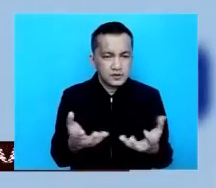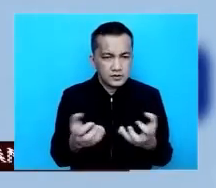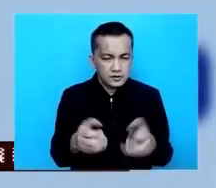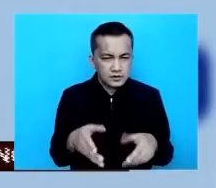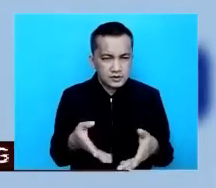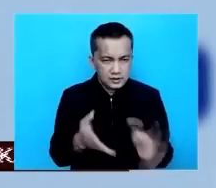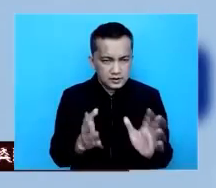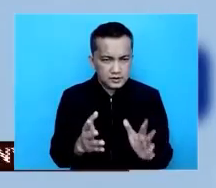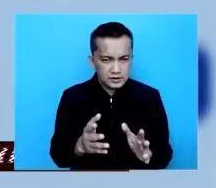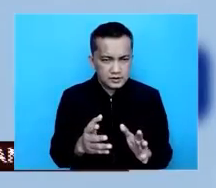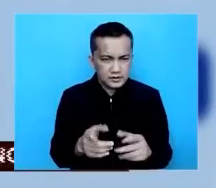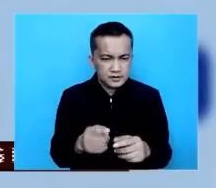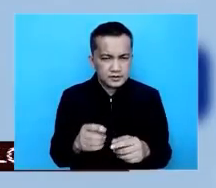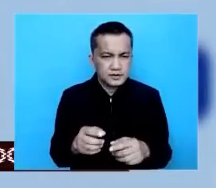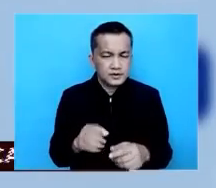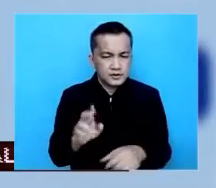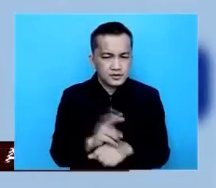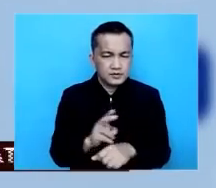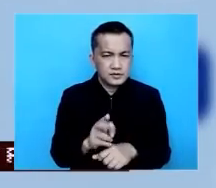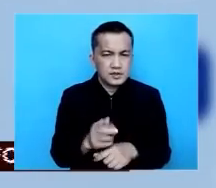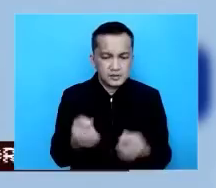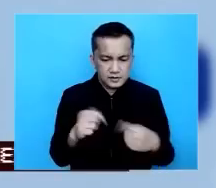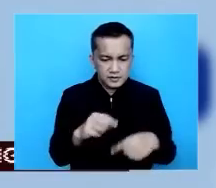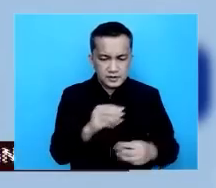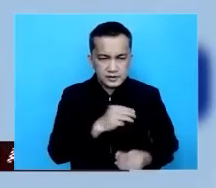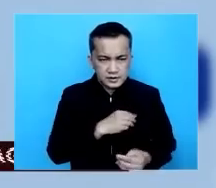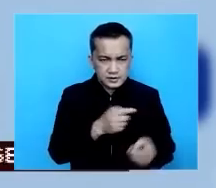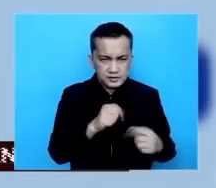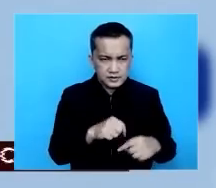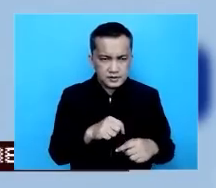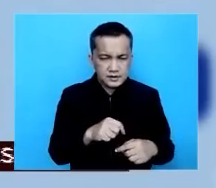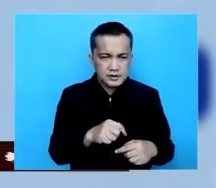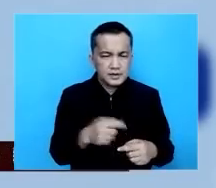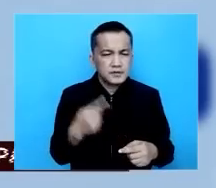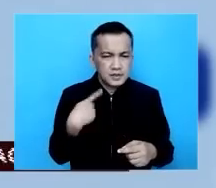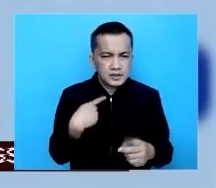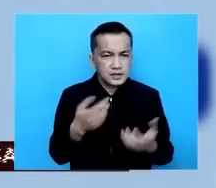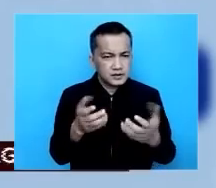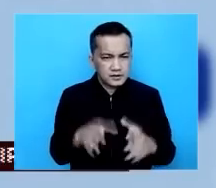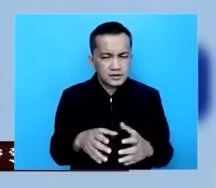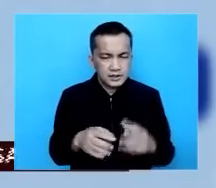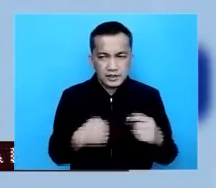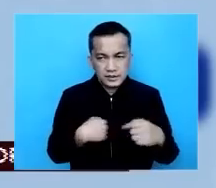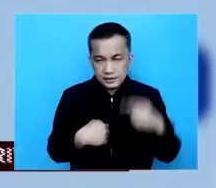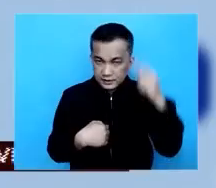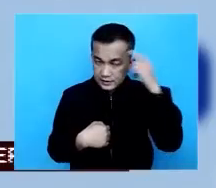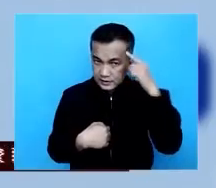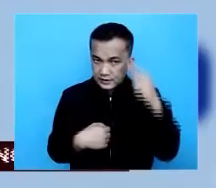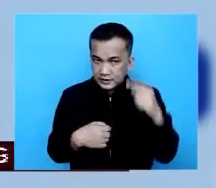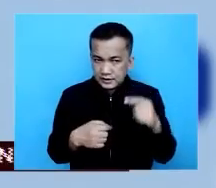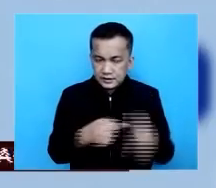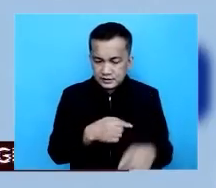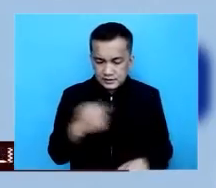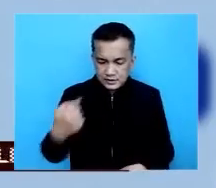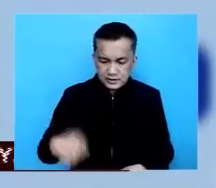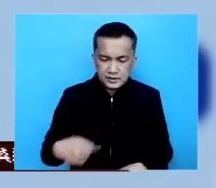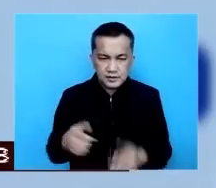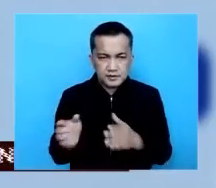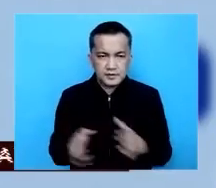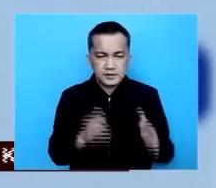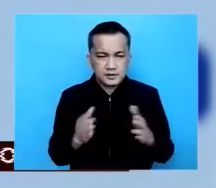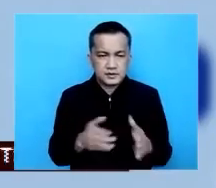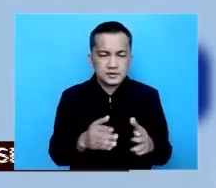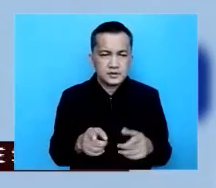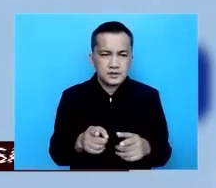to increase its military presence in the Philippines, there will be consequences, and I think China is preparing for some